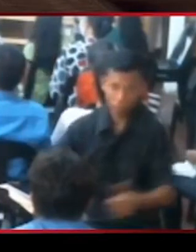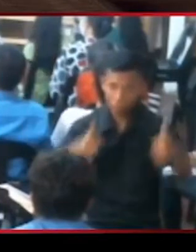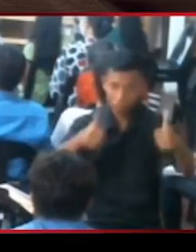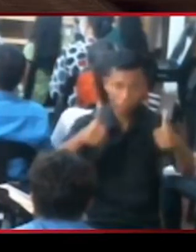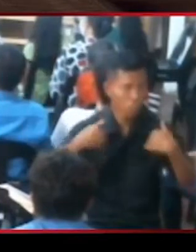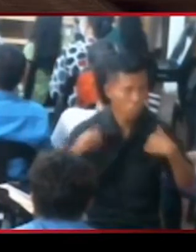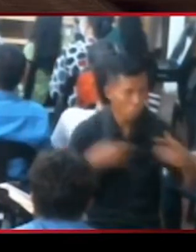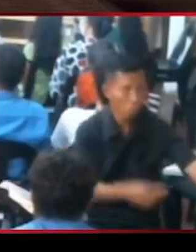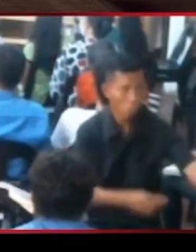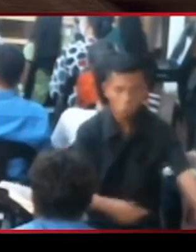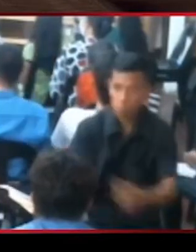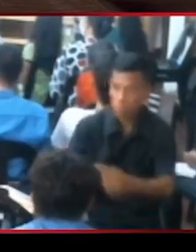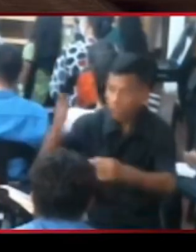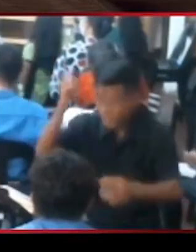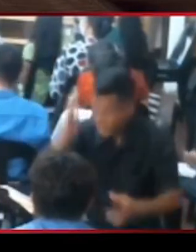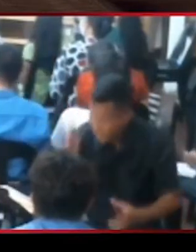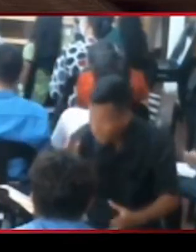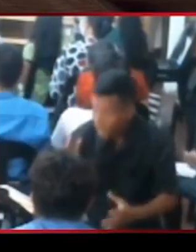that God